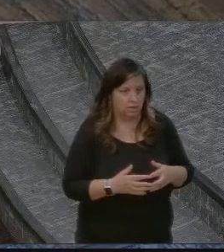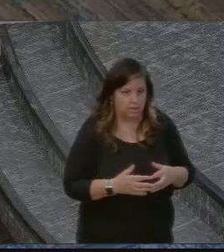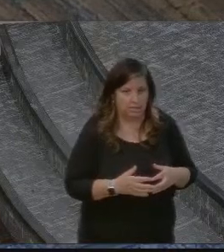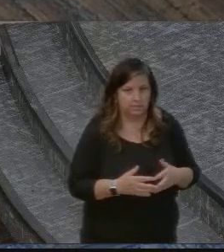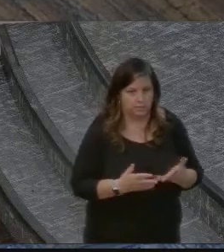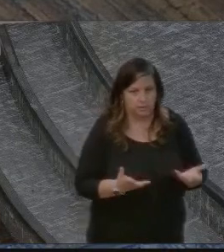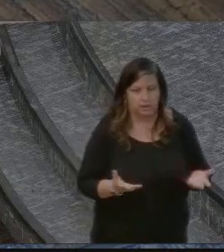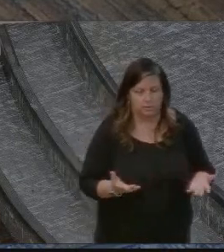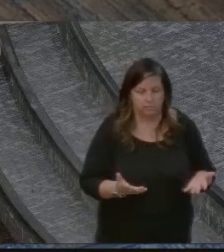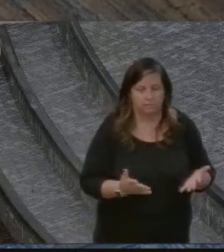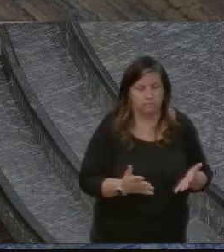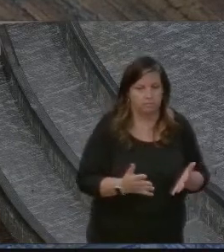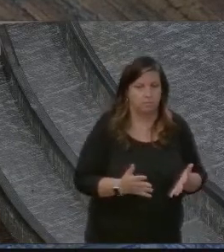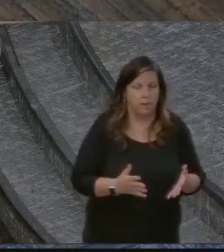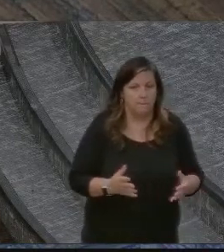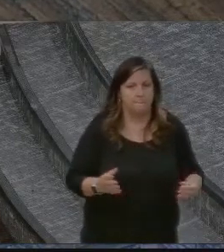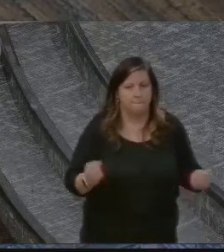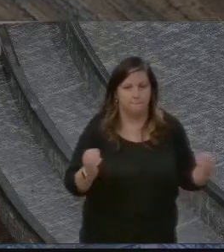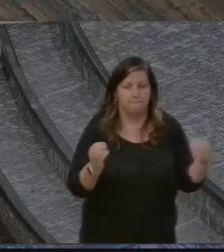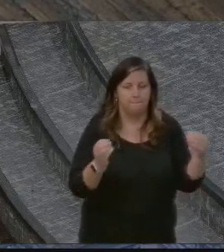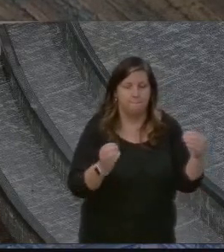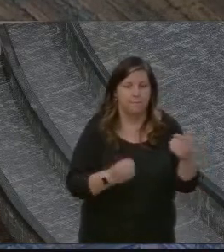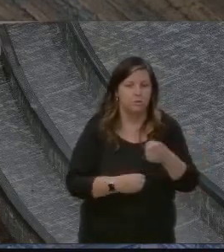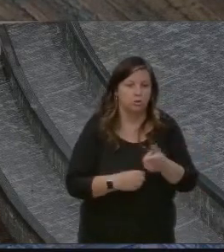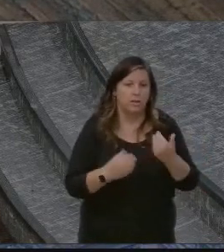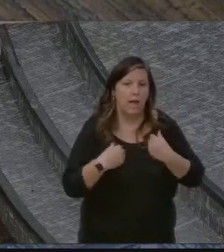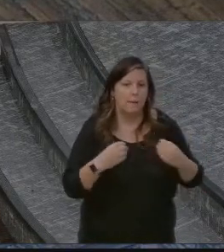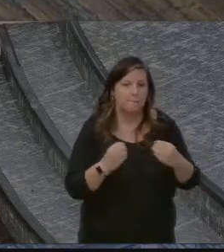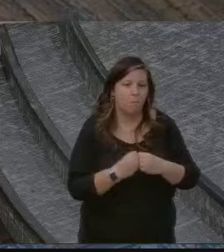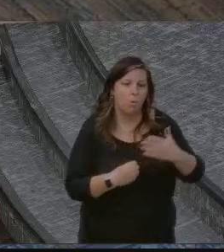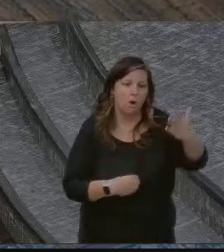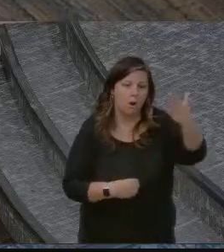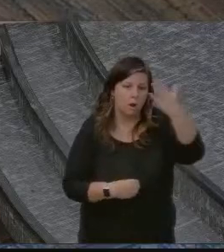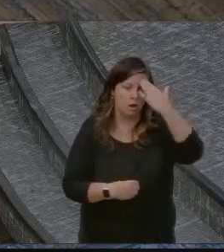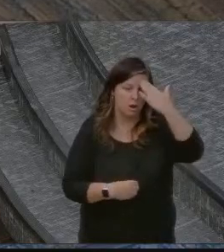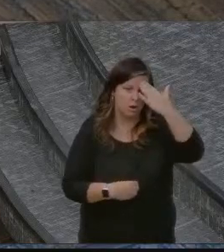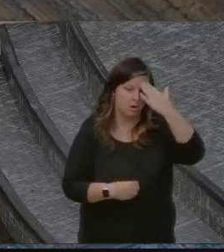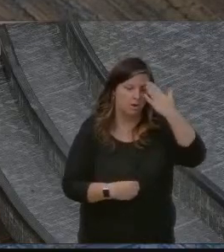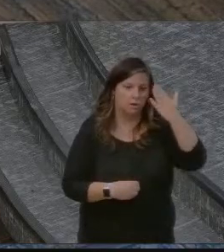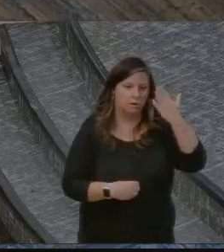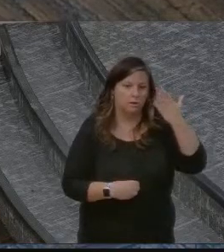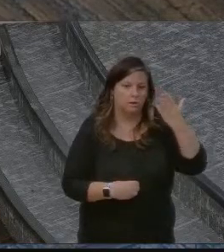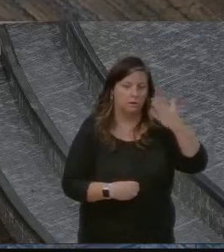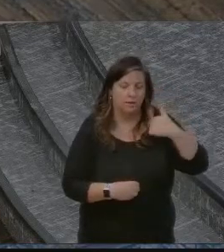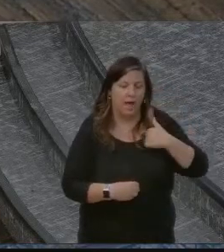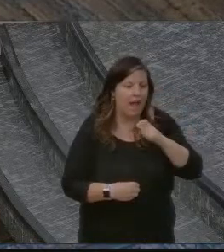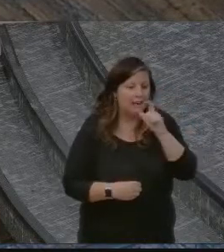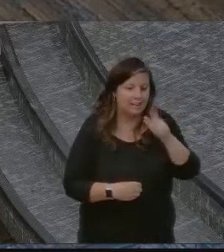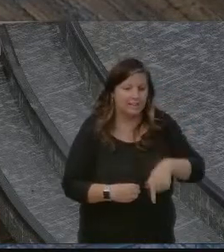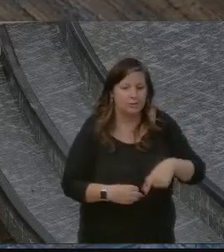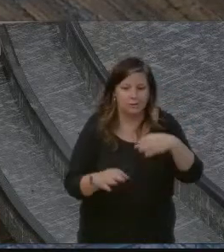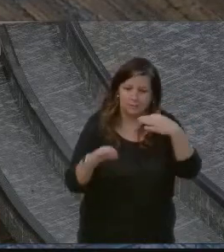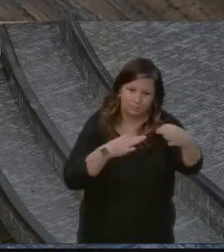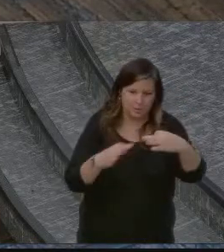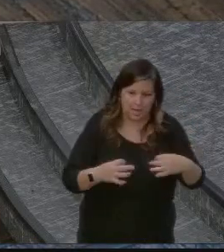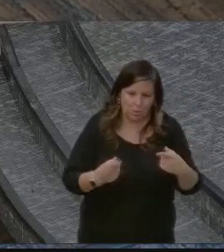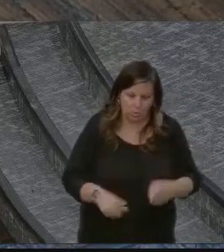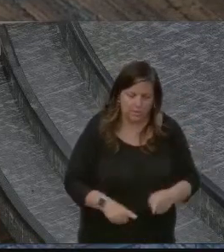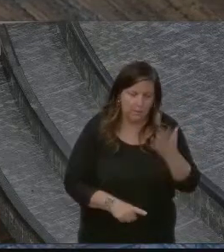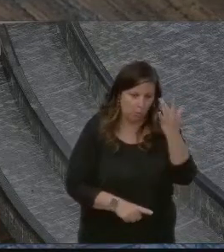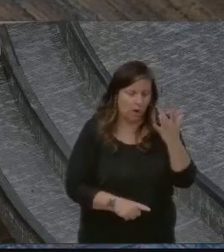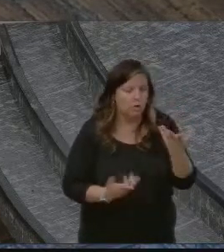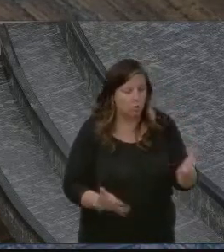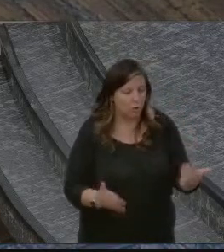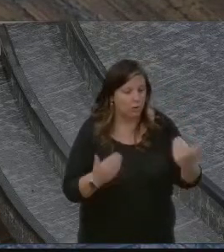We got to different levels because you had a person who was committed, and we started to have this